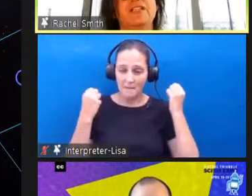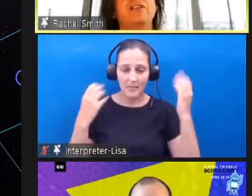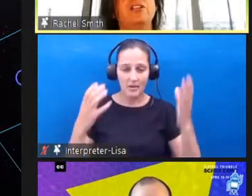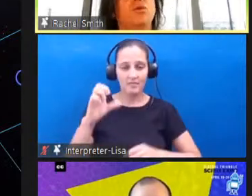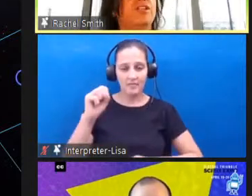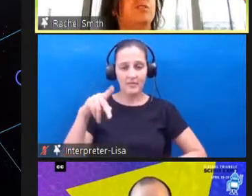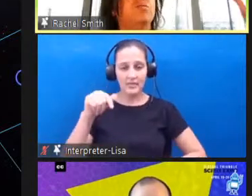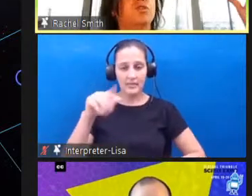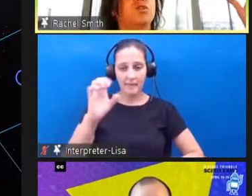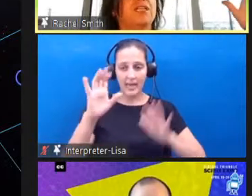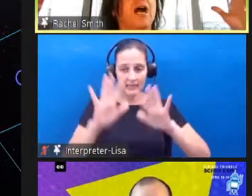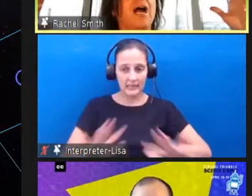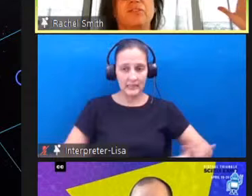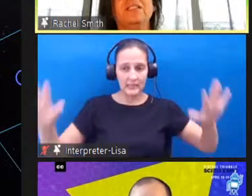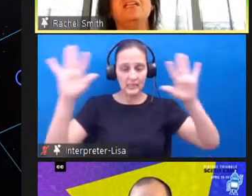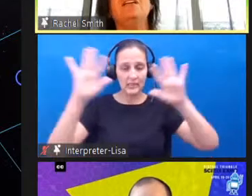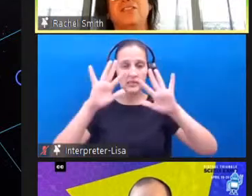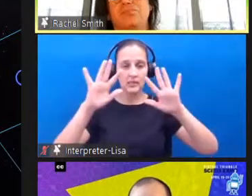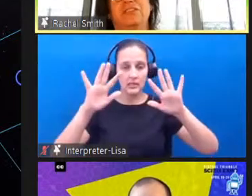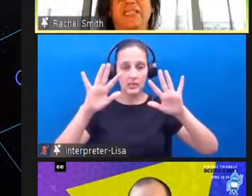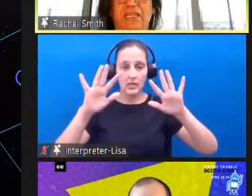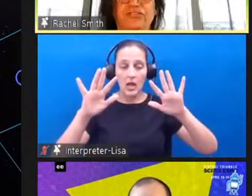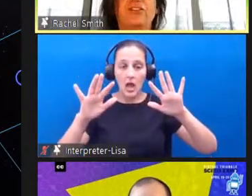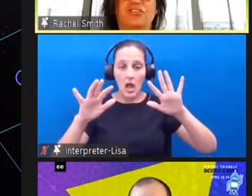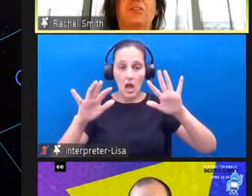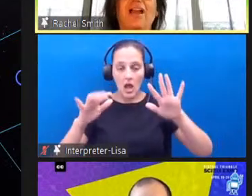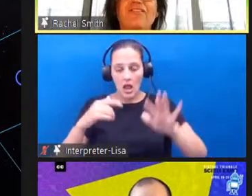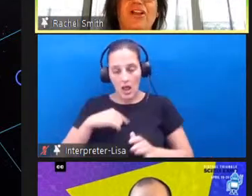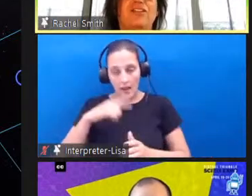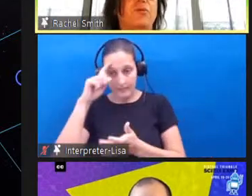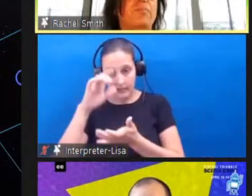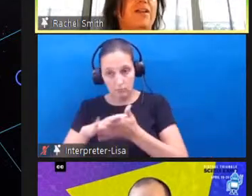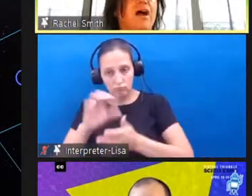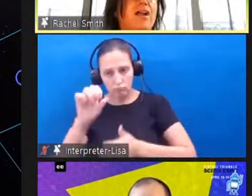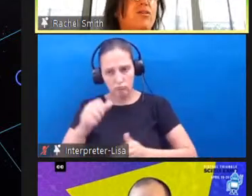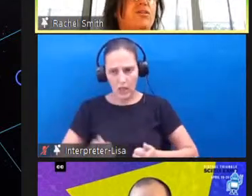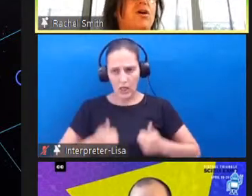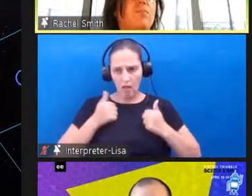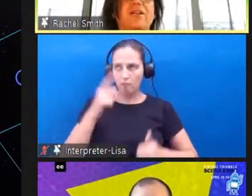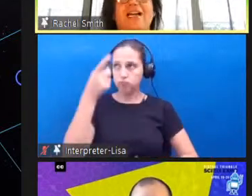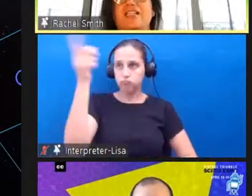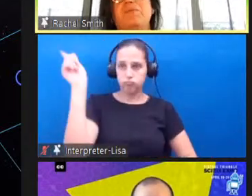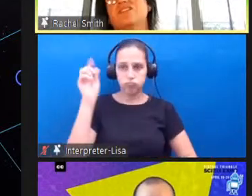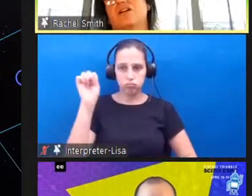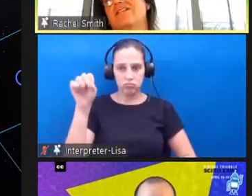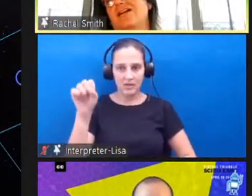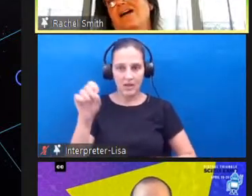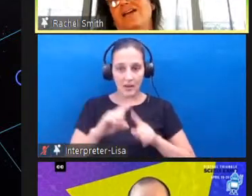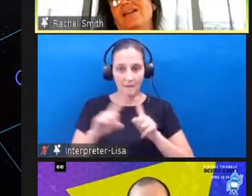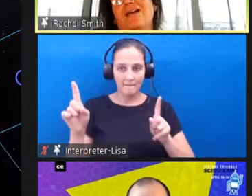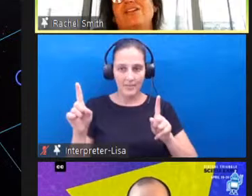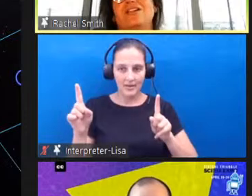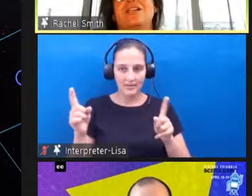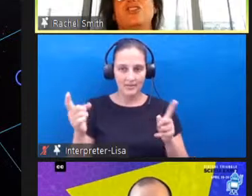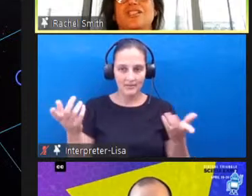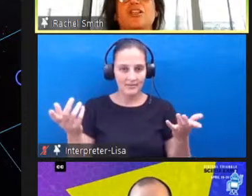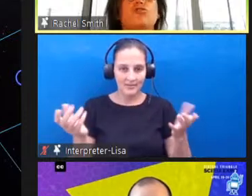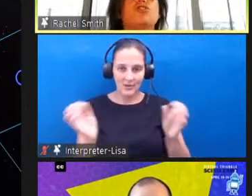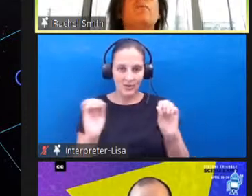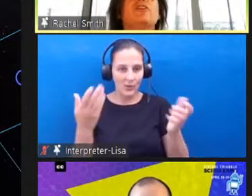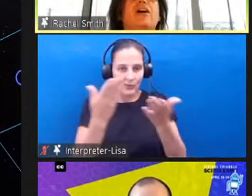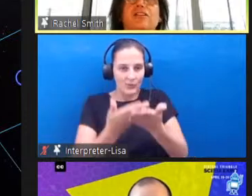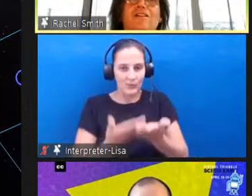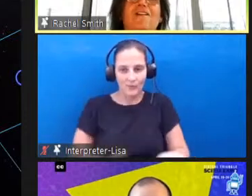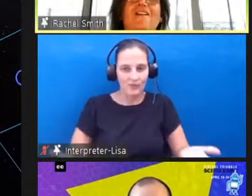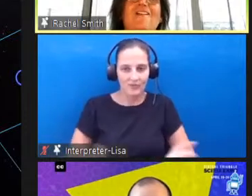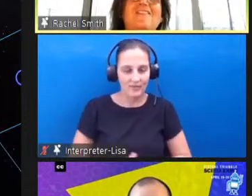will, I believe there's life out there, but that is based on not any evidence. I just think there's